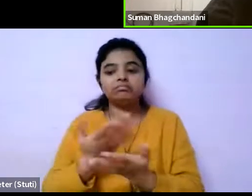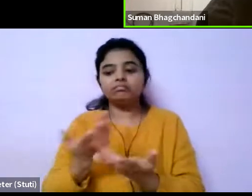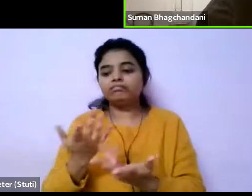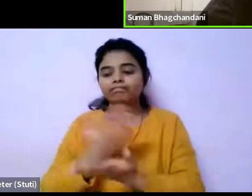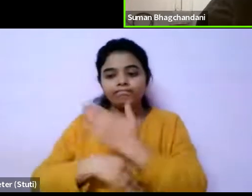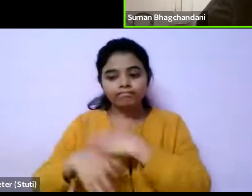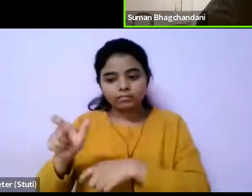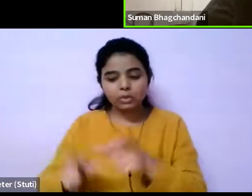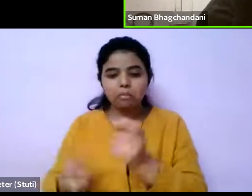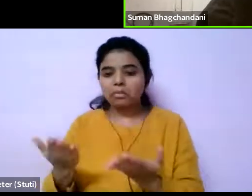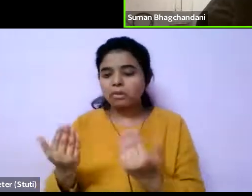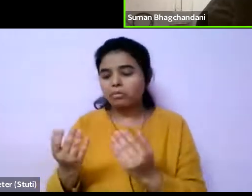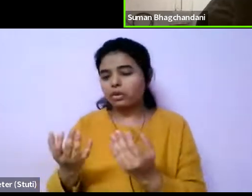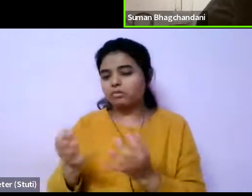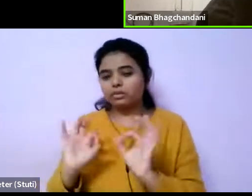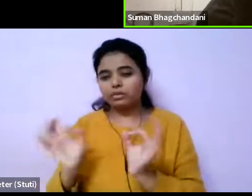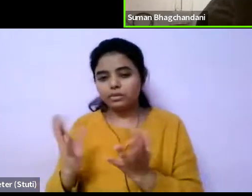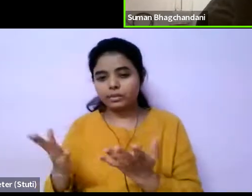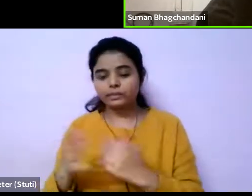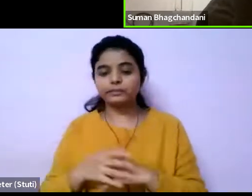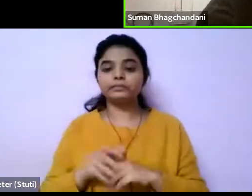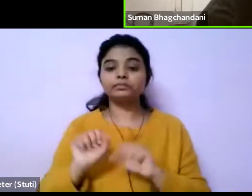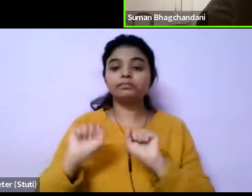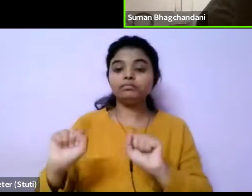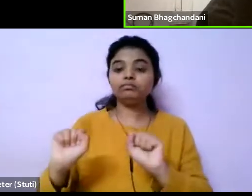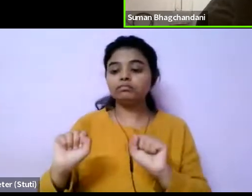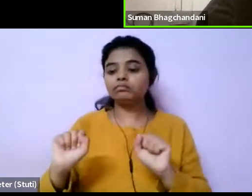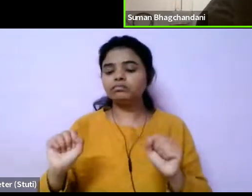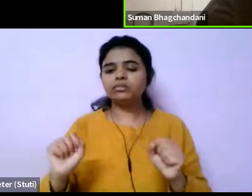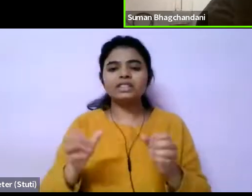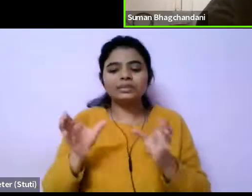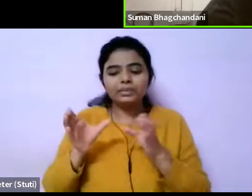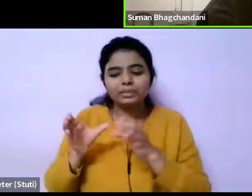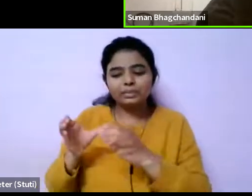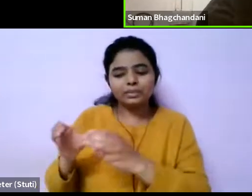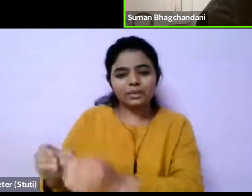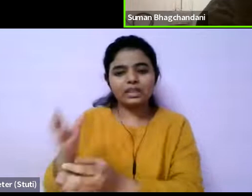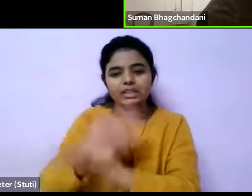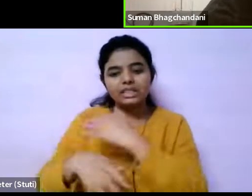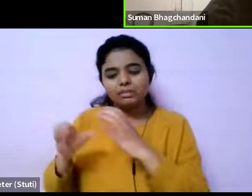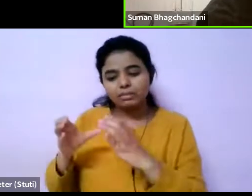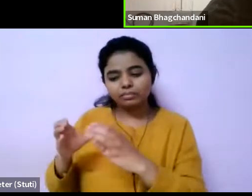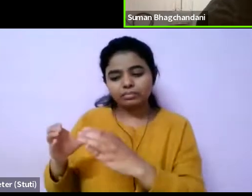was reimagined, which was more accommodating in nature to the minor corporeal deflections